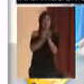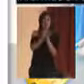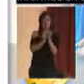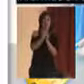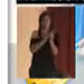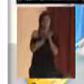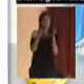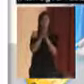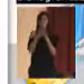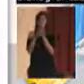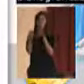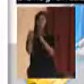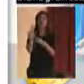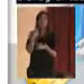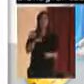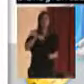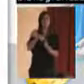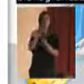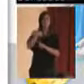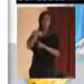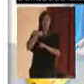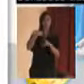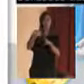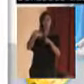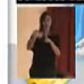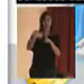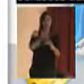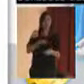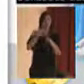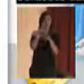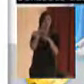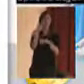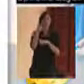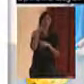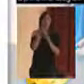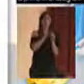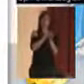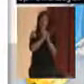publish information on bibliographic references, and also everything that has been